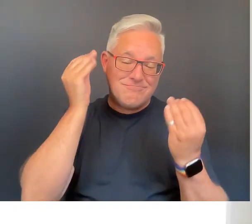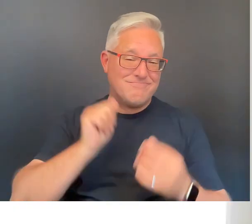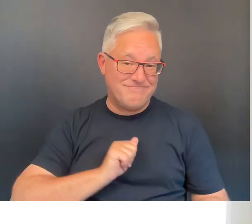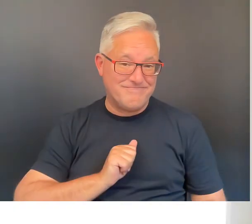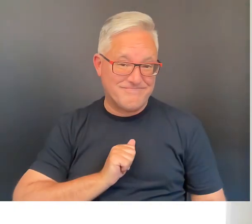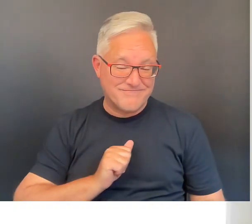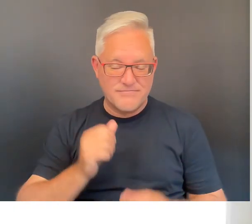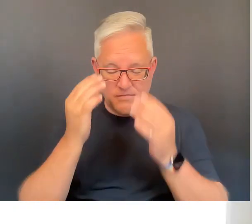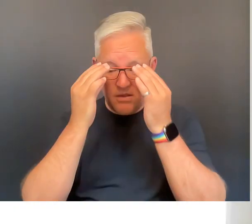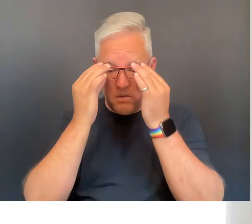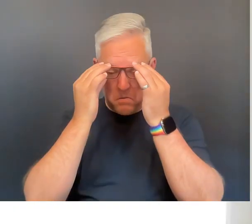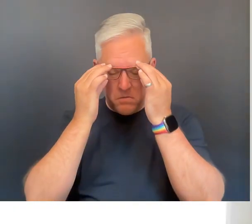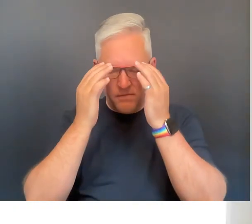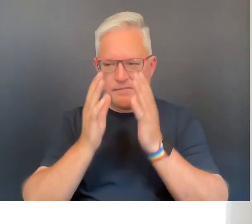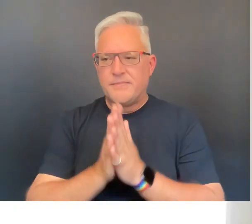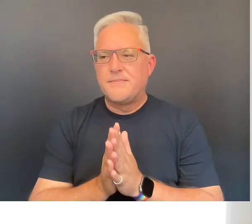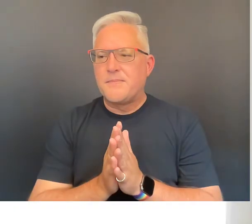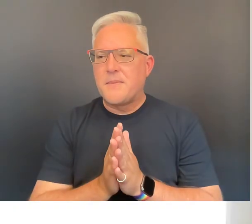well.